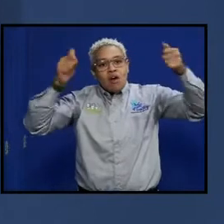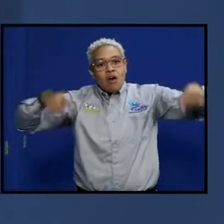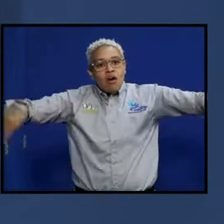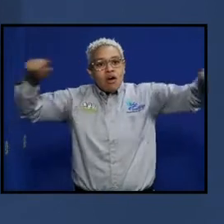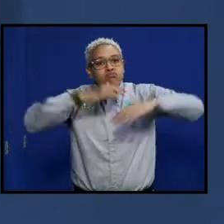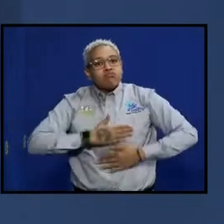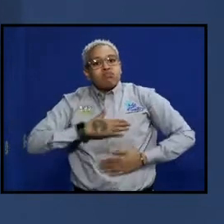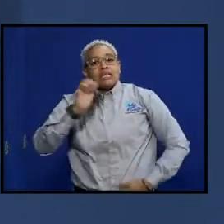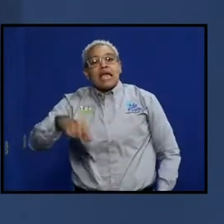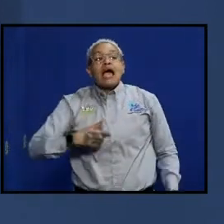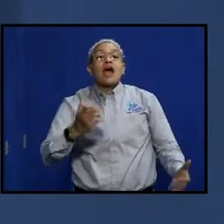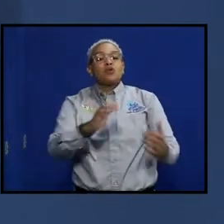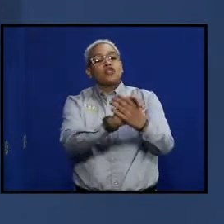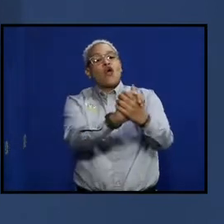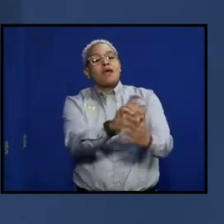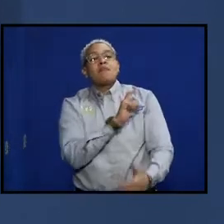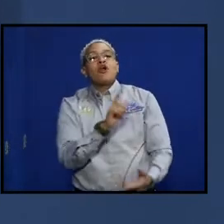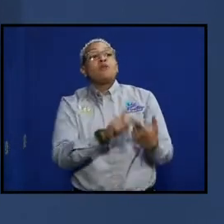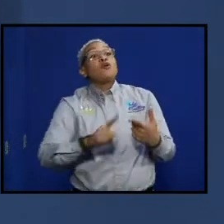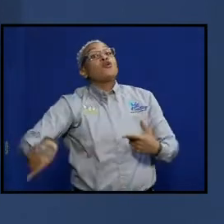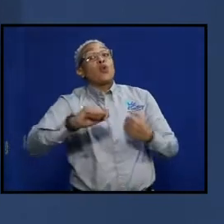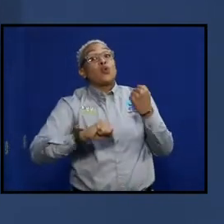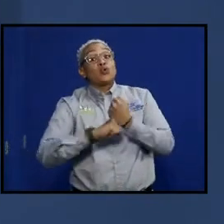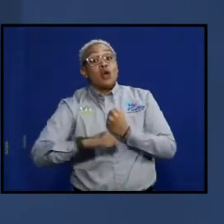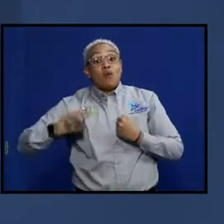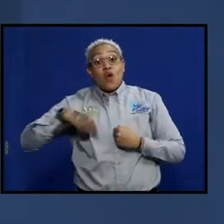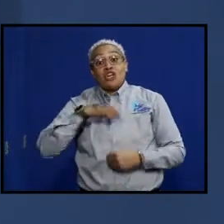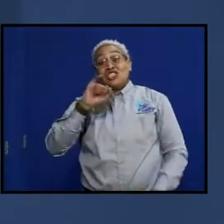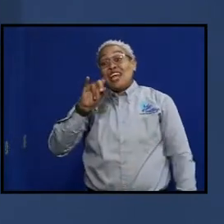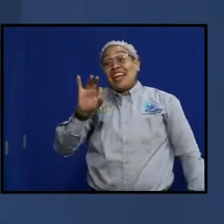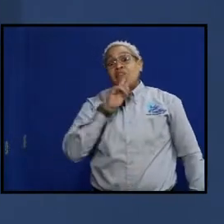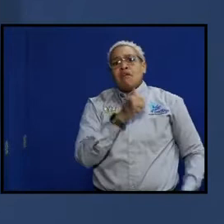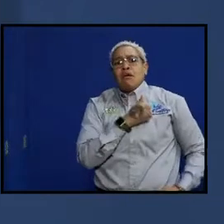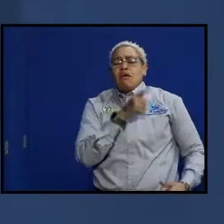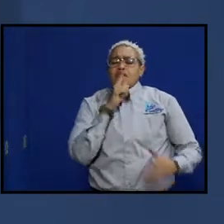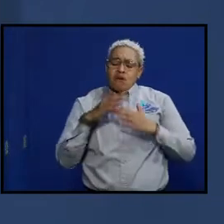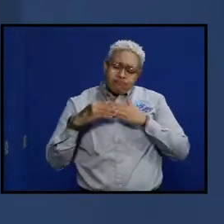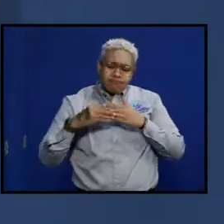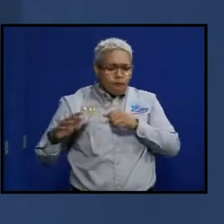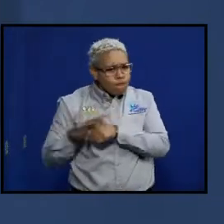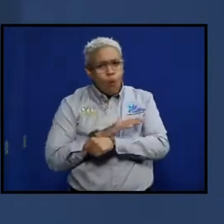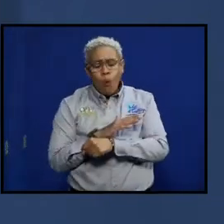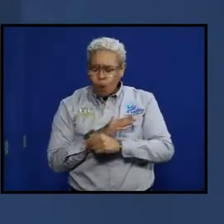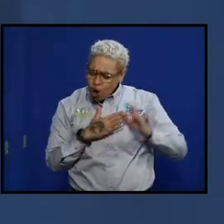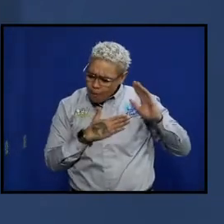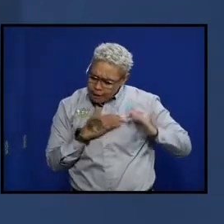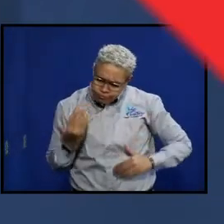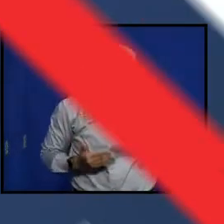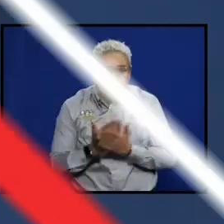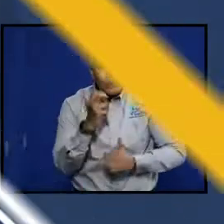might be disruptions and delays to residents due to the SOEs, Commissioner Anderson said the security forces will